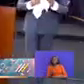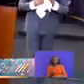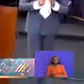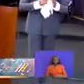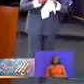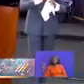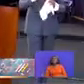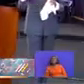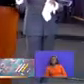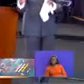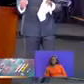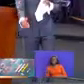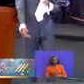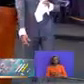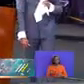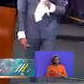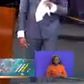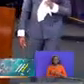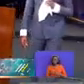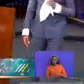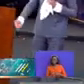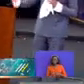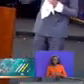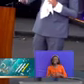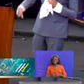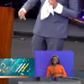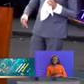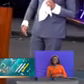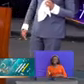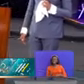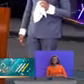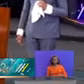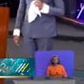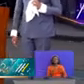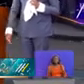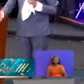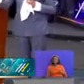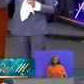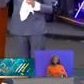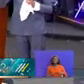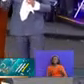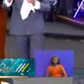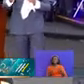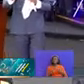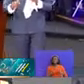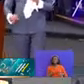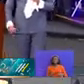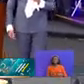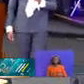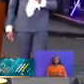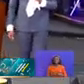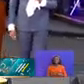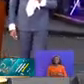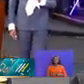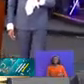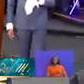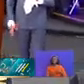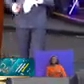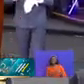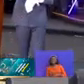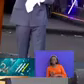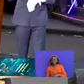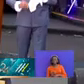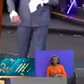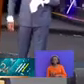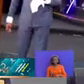weekend we always reach to more than 10,000 students I'm saying this on this land majority of our girl schools sometimes you